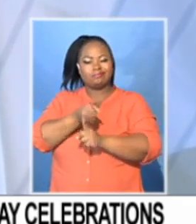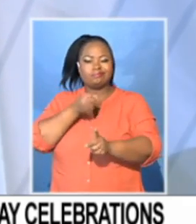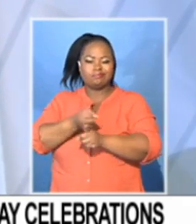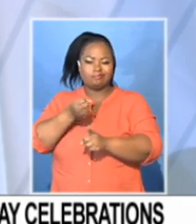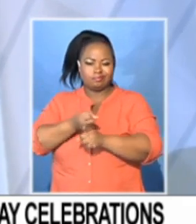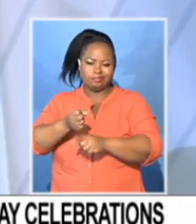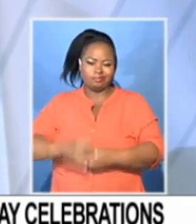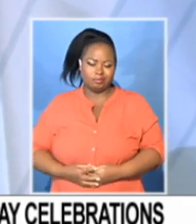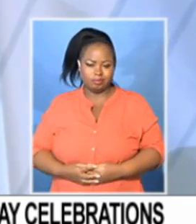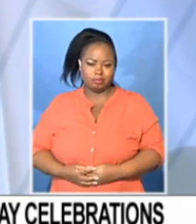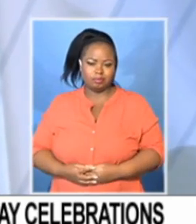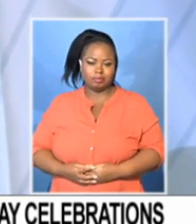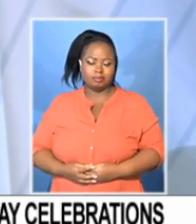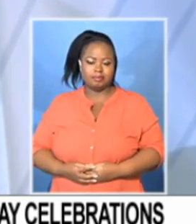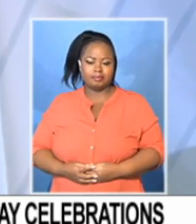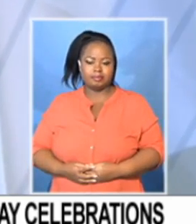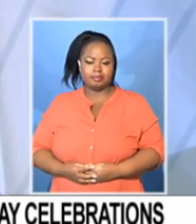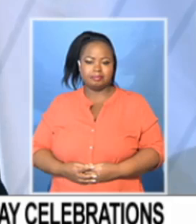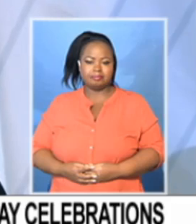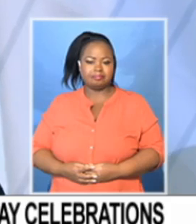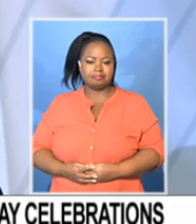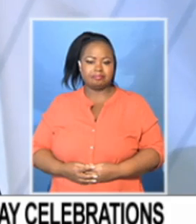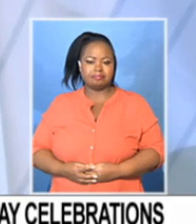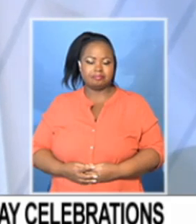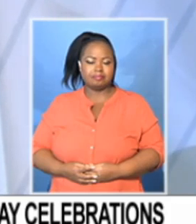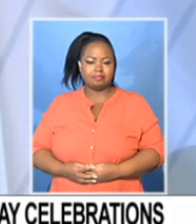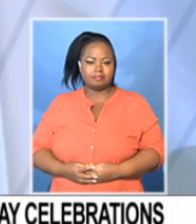Unarmed and defenseless women